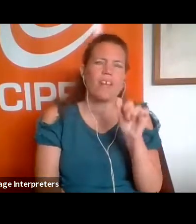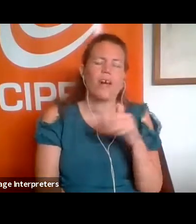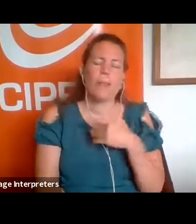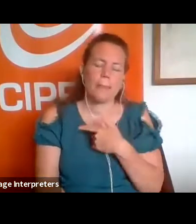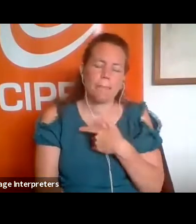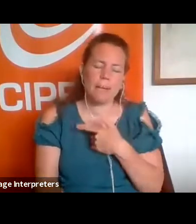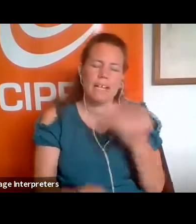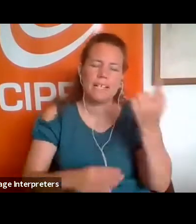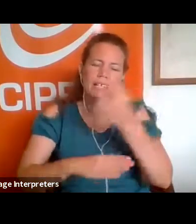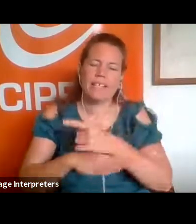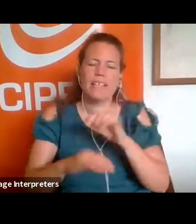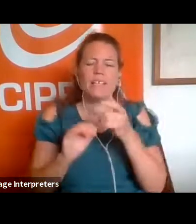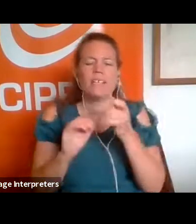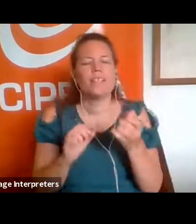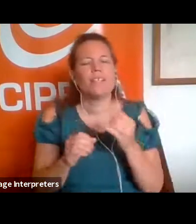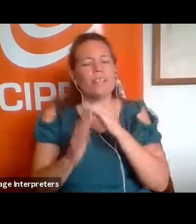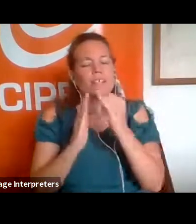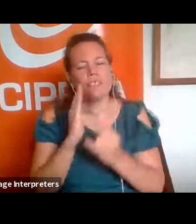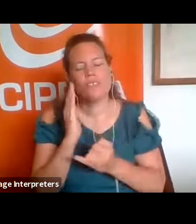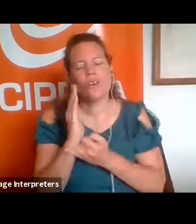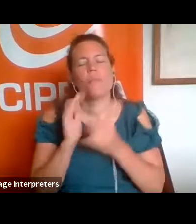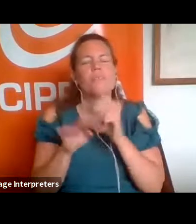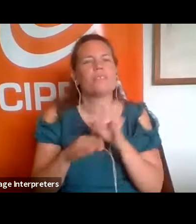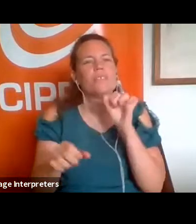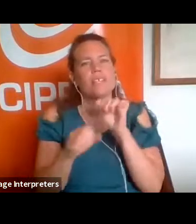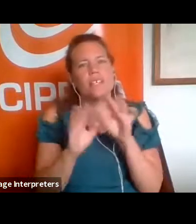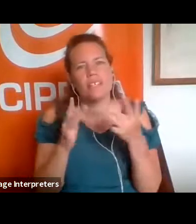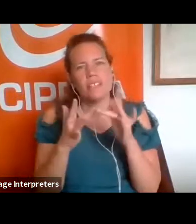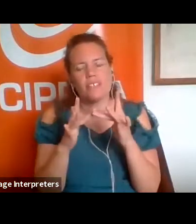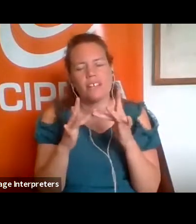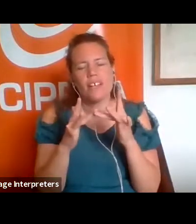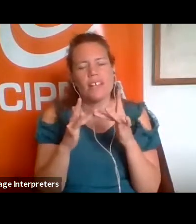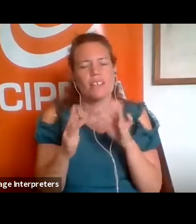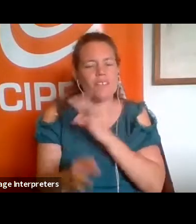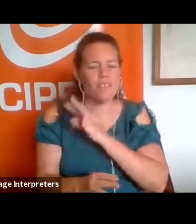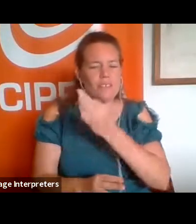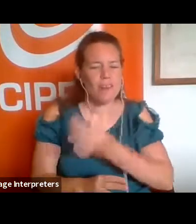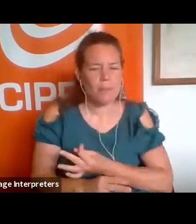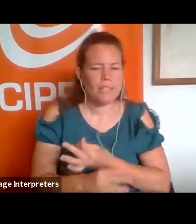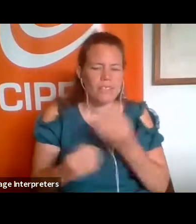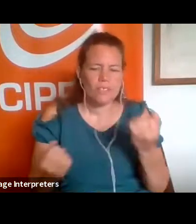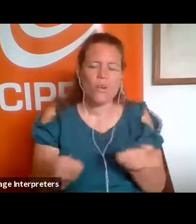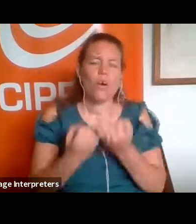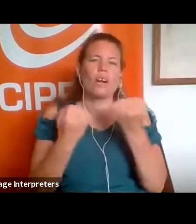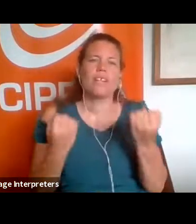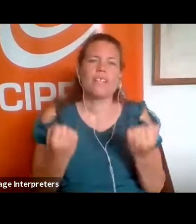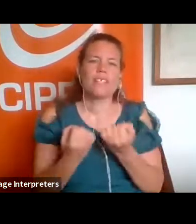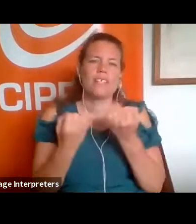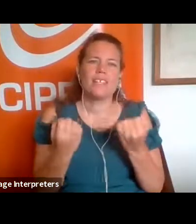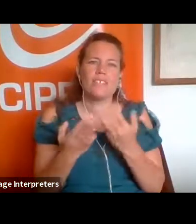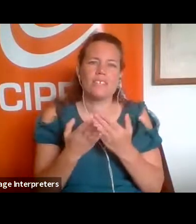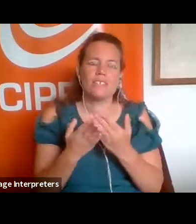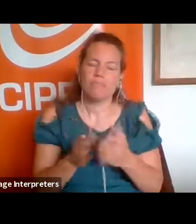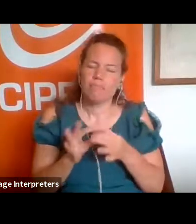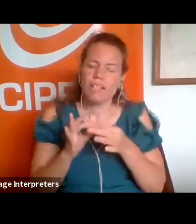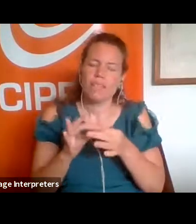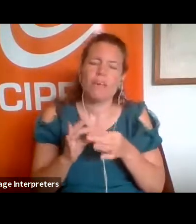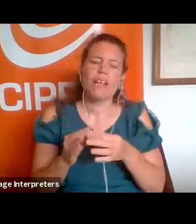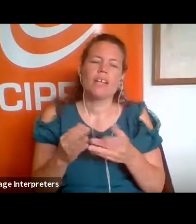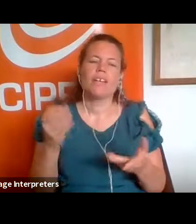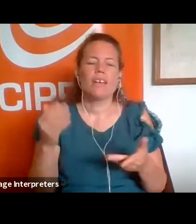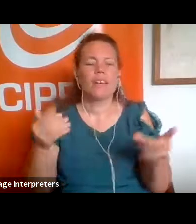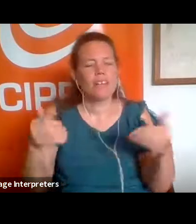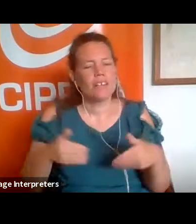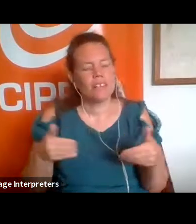is with AITA, which is a feminist organization led by young women advocating for the